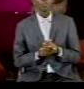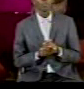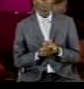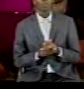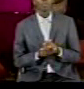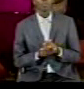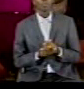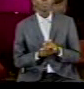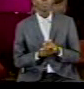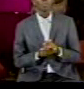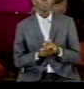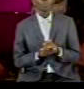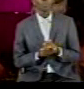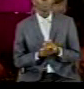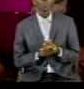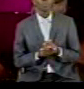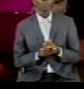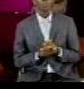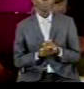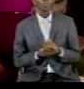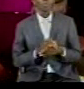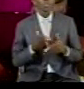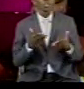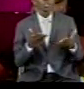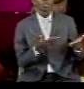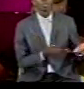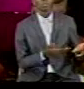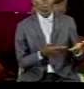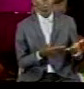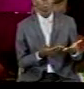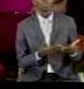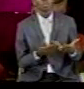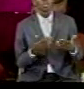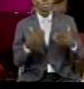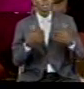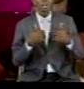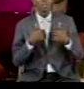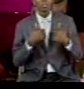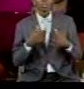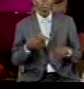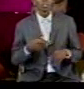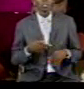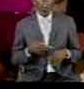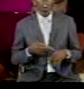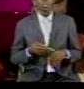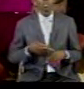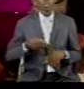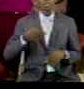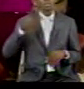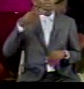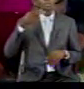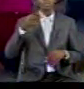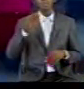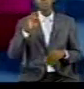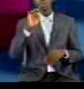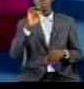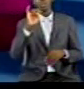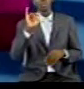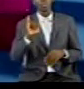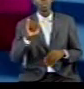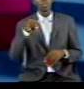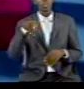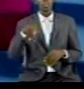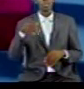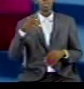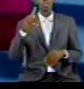Wabesi, she was diagnosed of hypertension 5 years ago. After the prayer of man of God, she